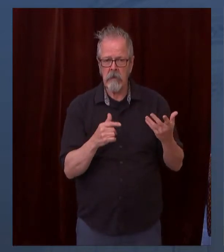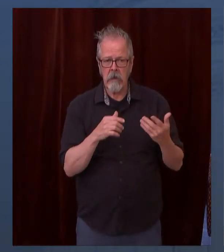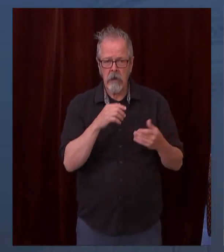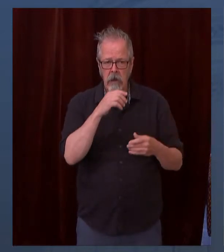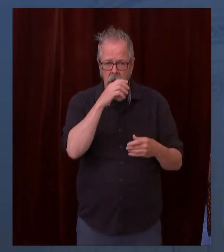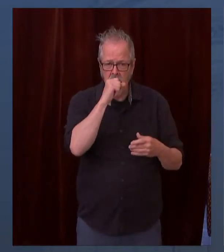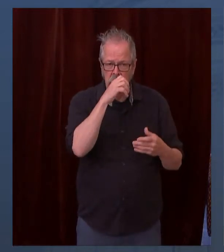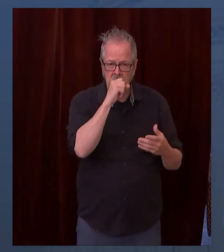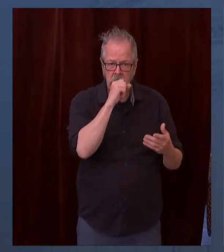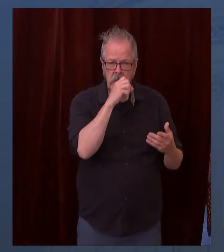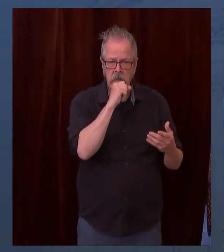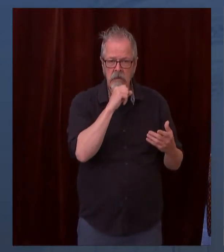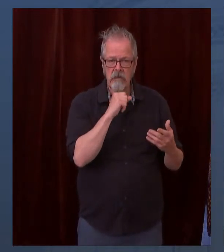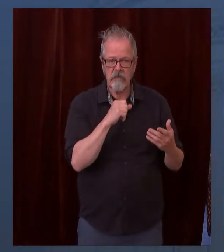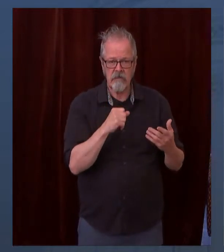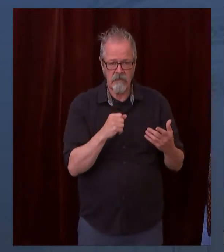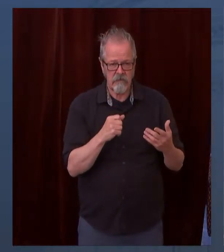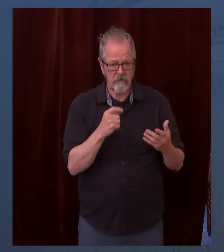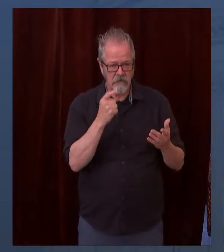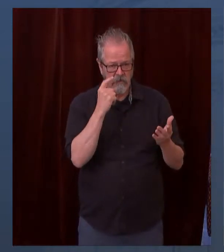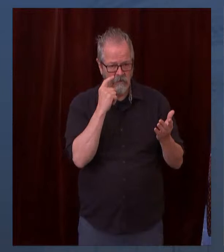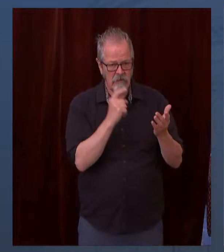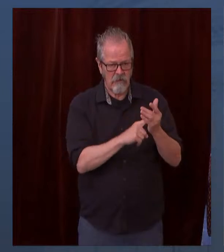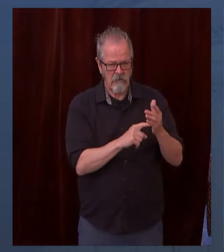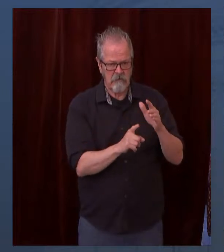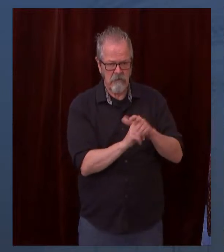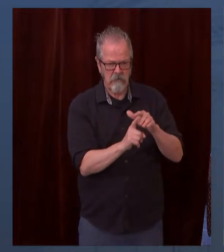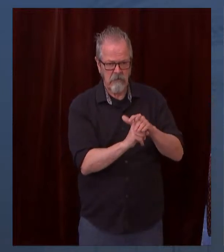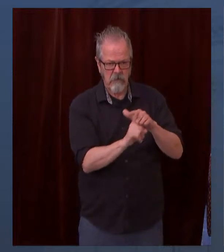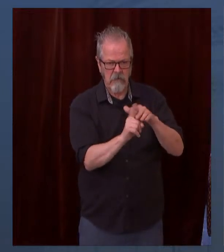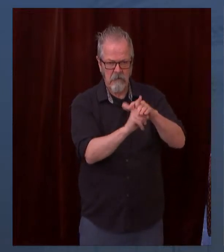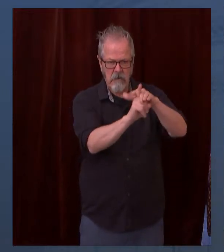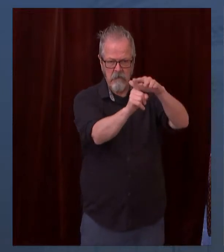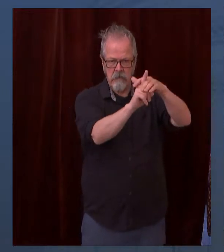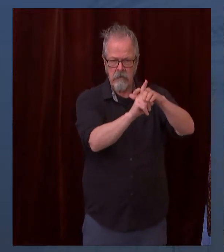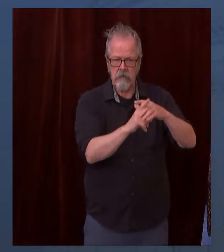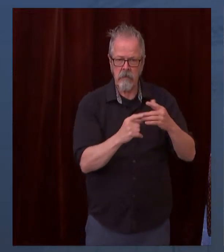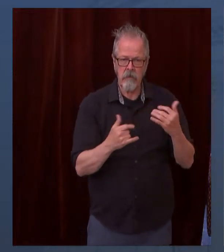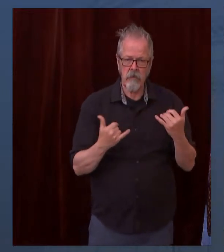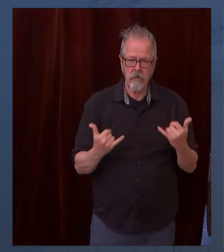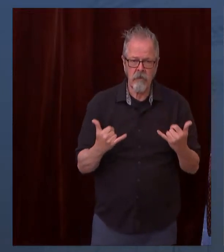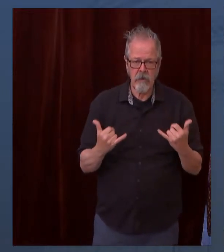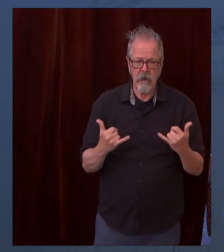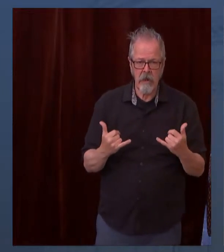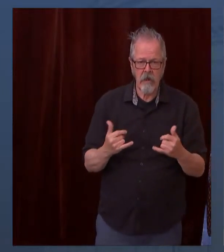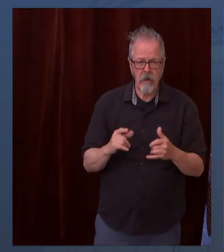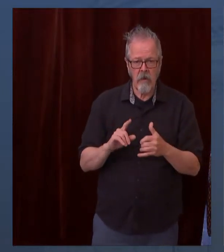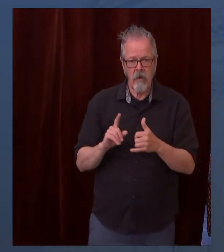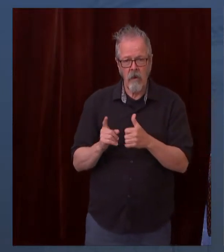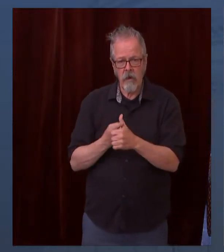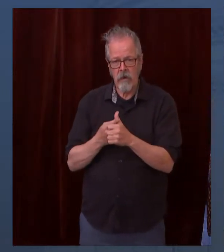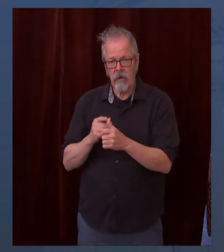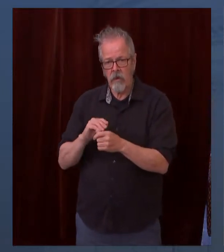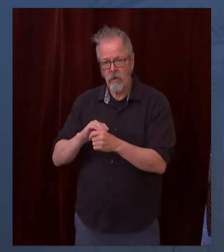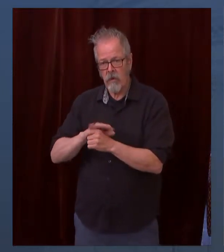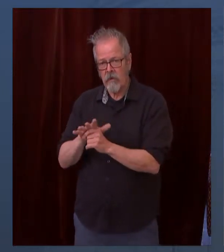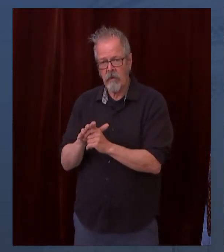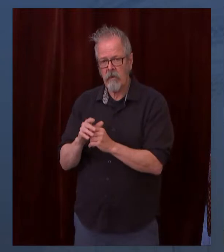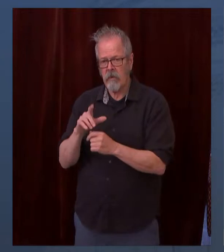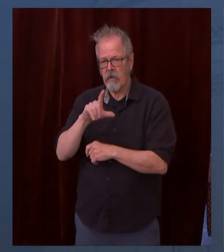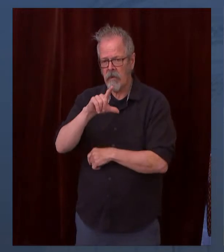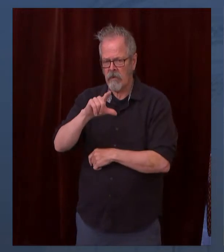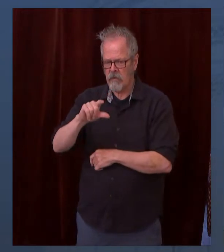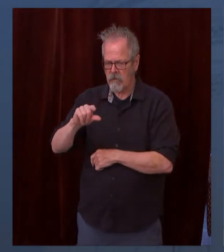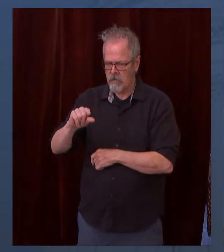portion. Please note that the original variety is only a small sliver. So over 85 or 90% of the varieties